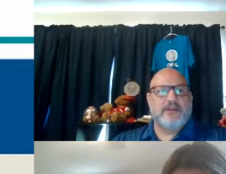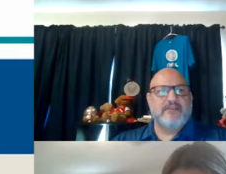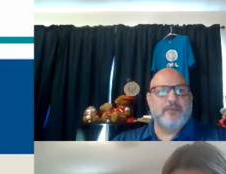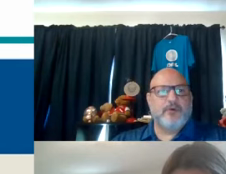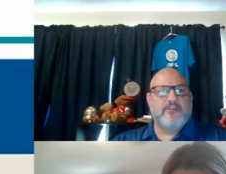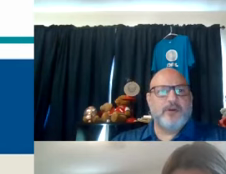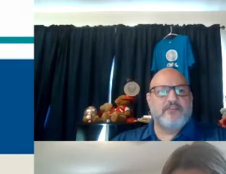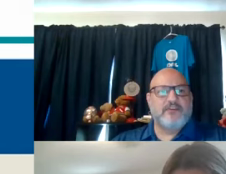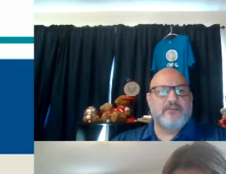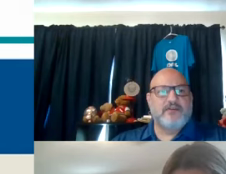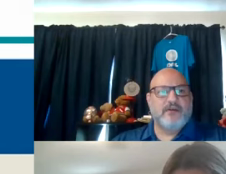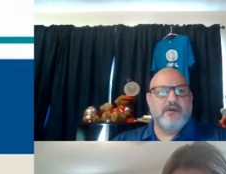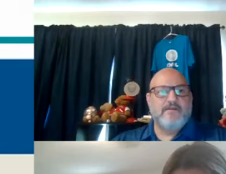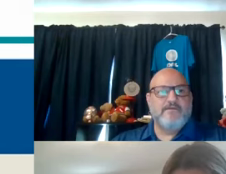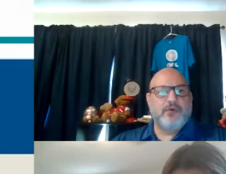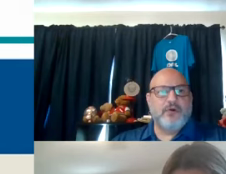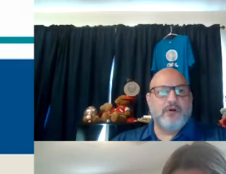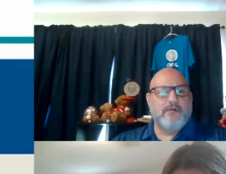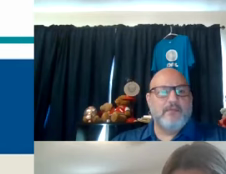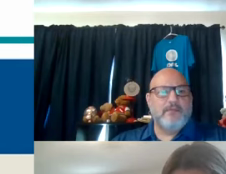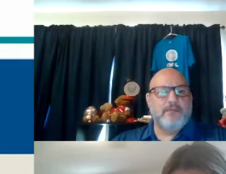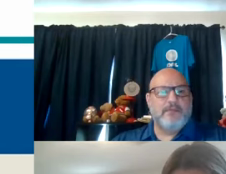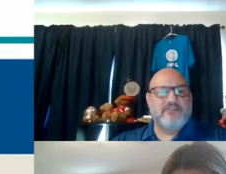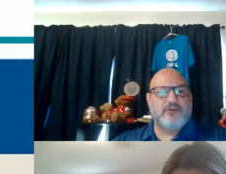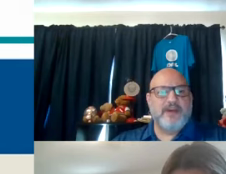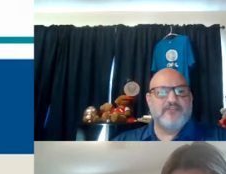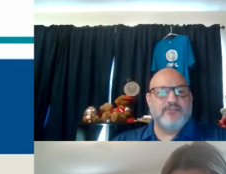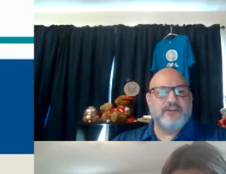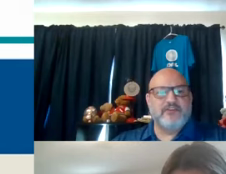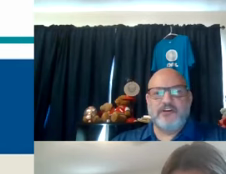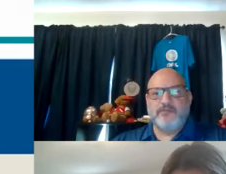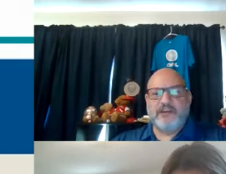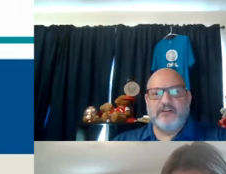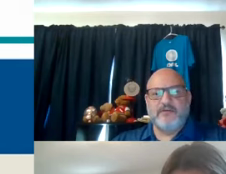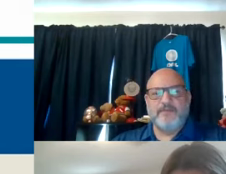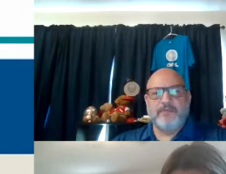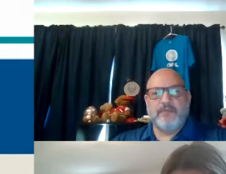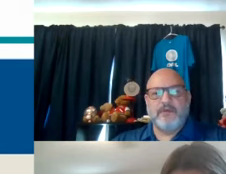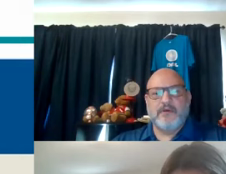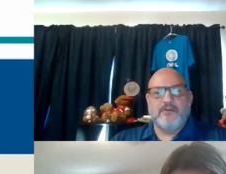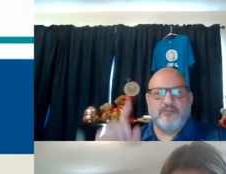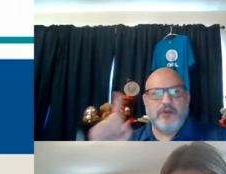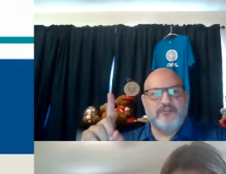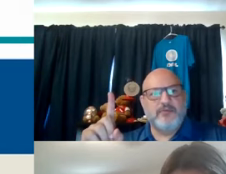So again, step one of this process, four mystical, magical things all come together.